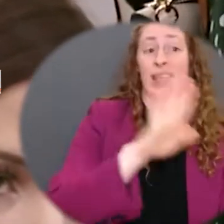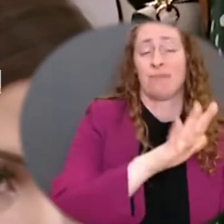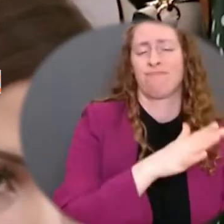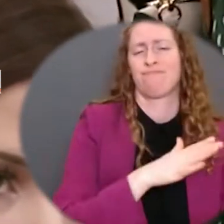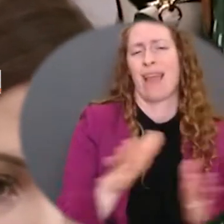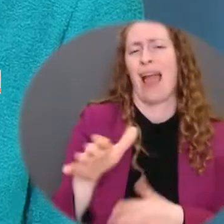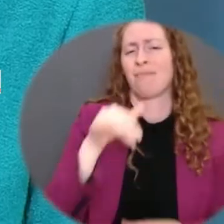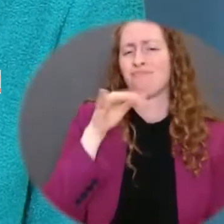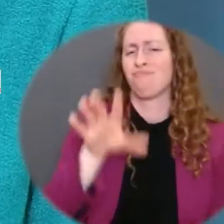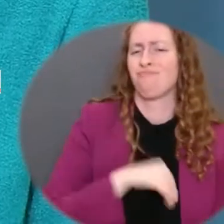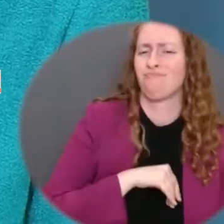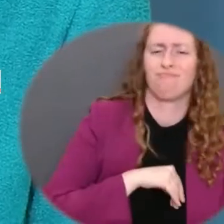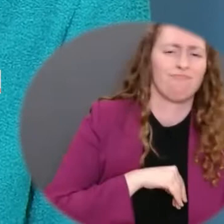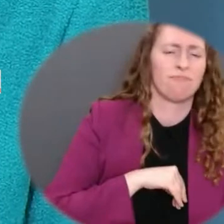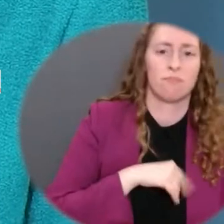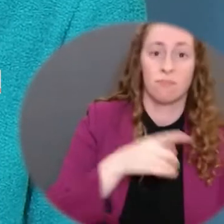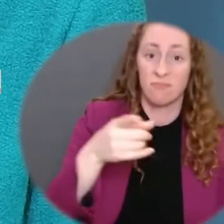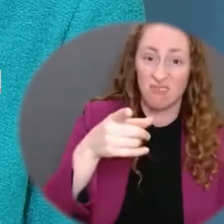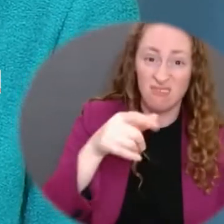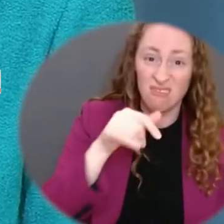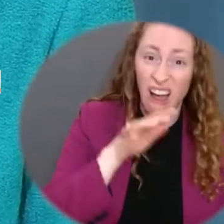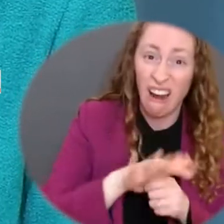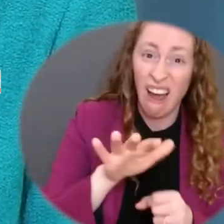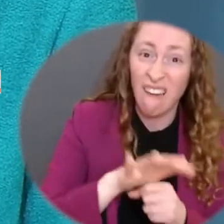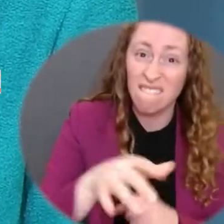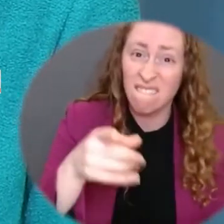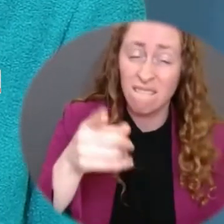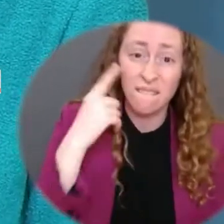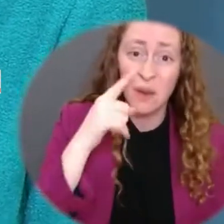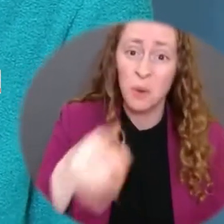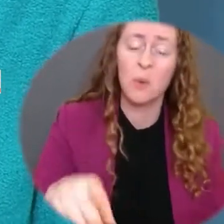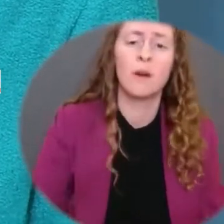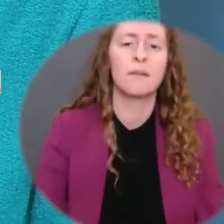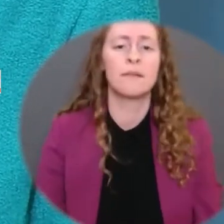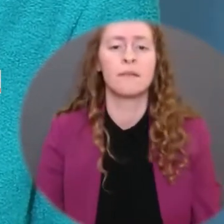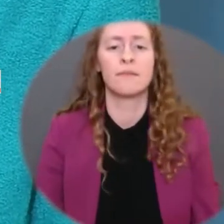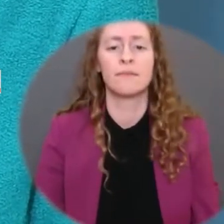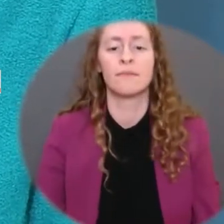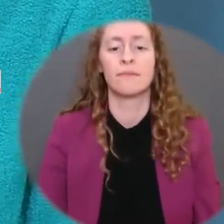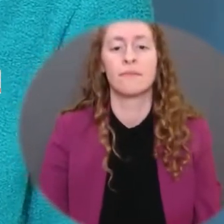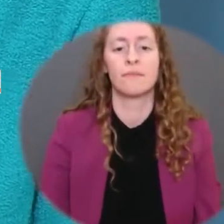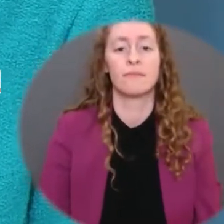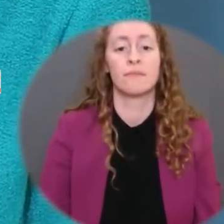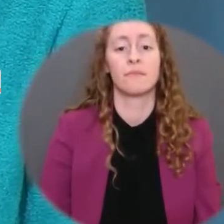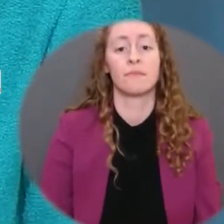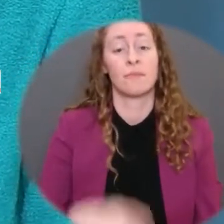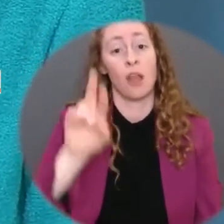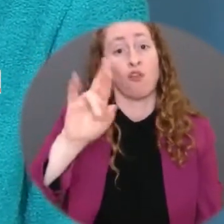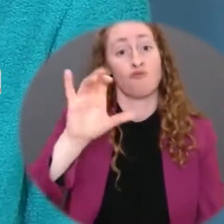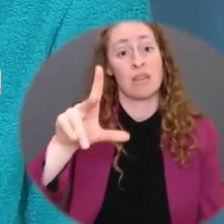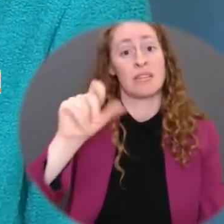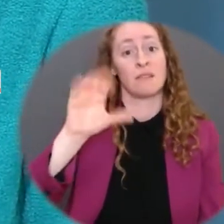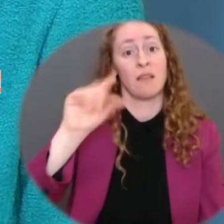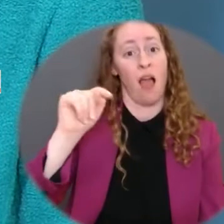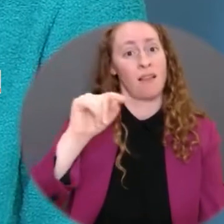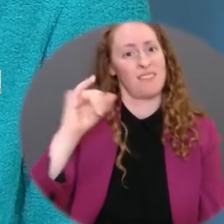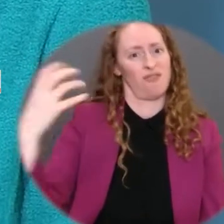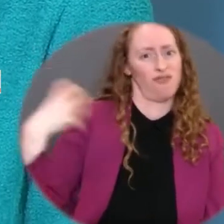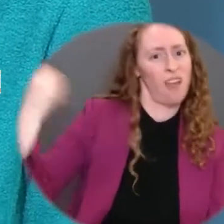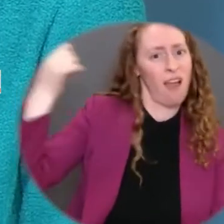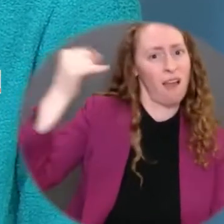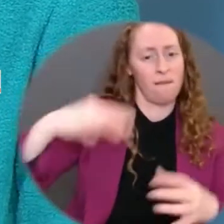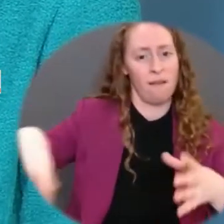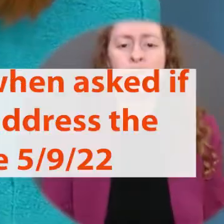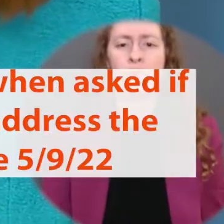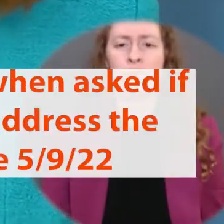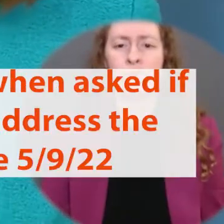Well, he's the chairman of the committee. I wouldn't say every Republican has repudiated. If that's not at all the plan they're running on and none of them are for it, then they can